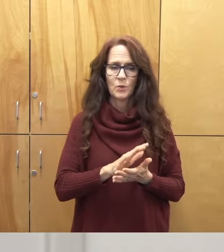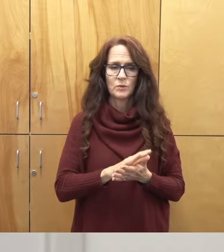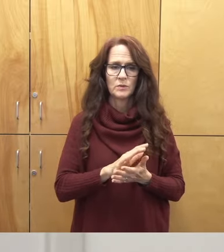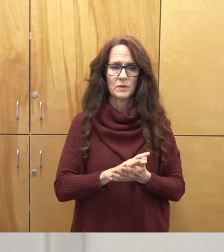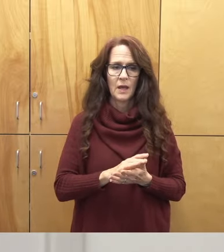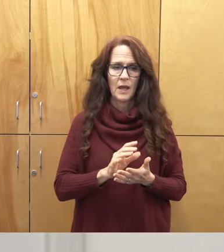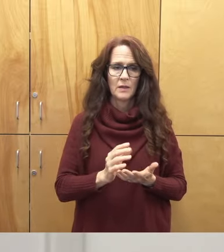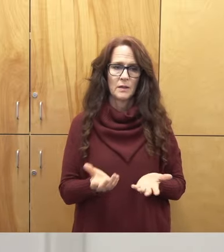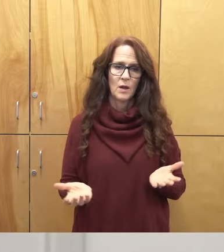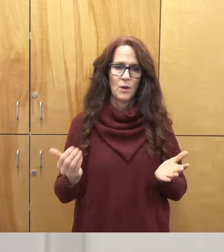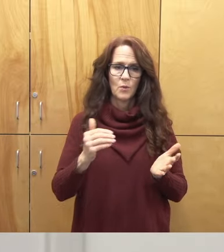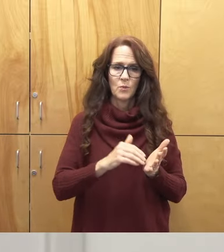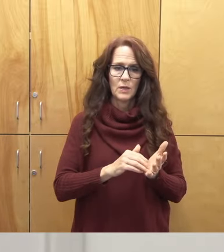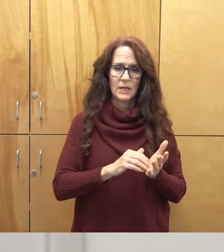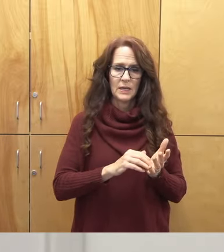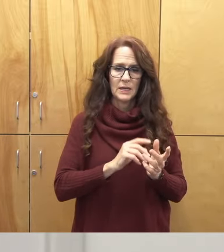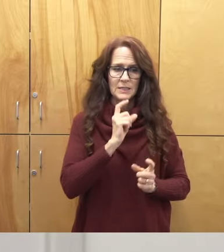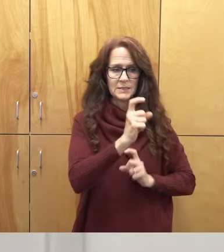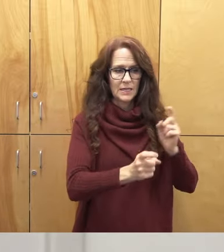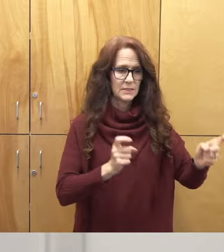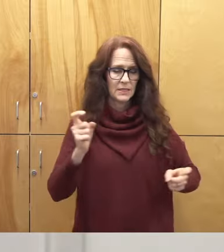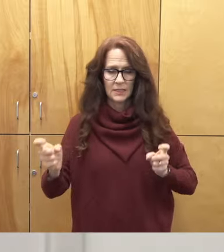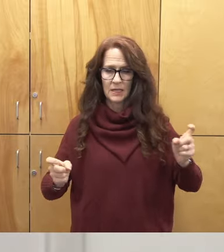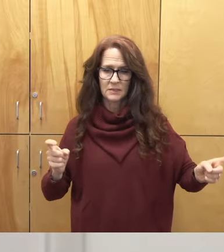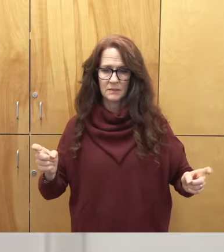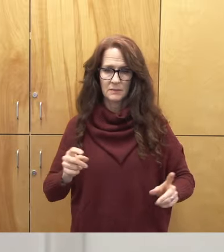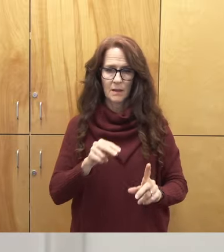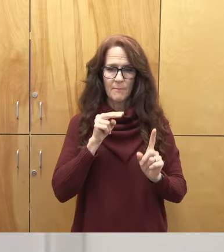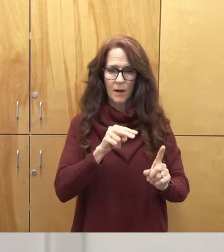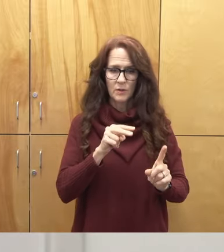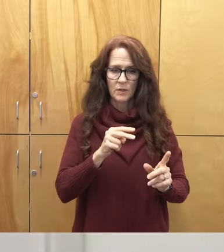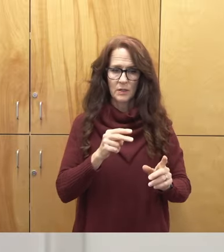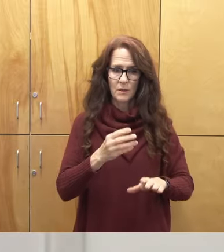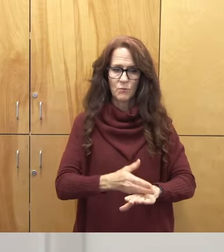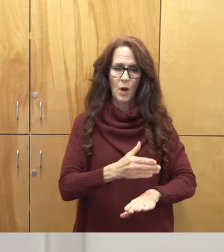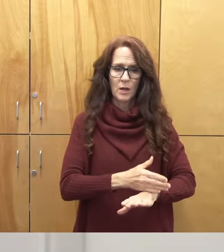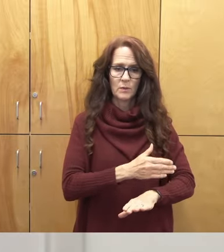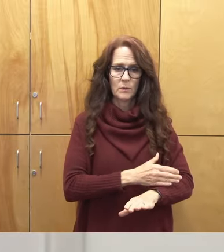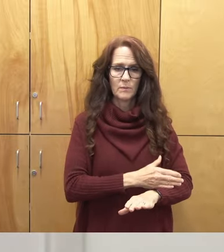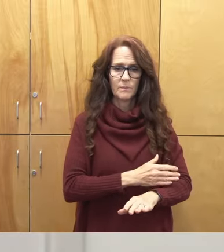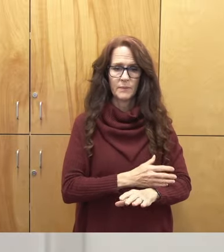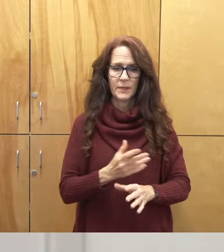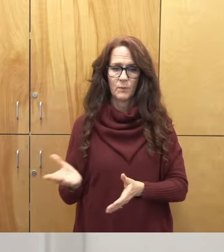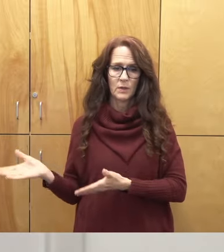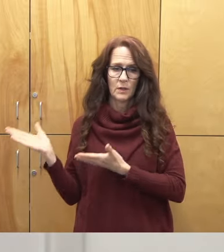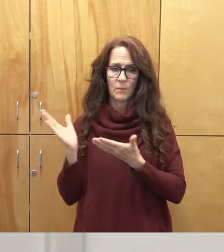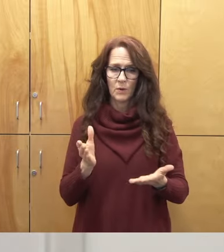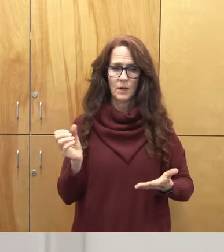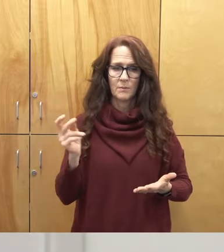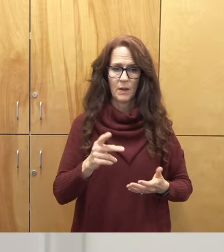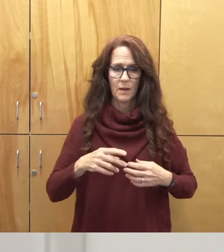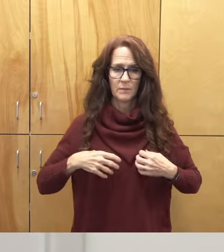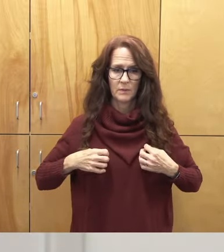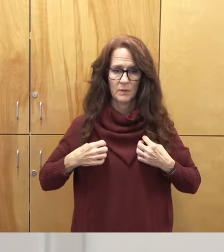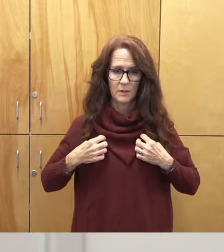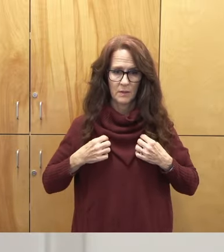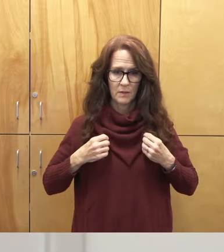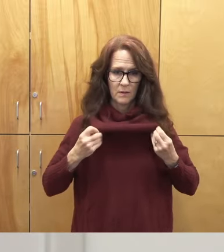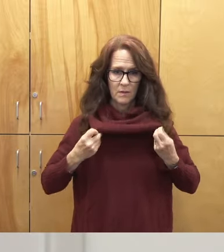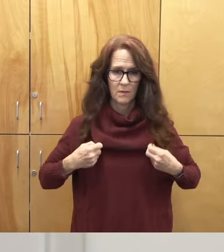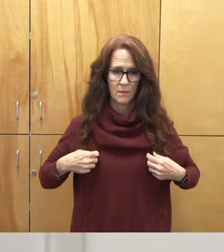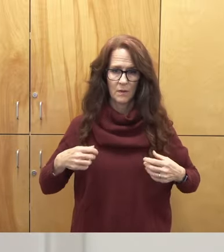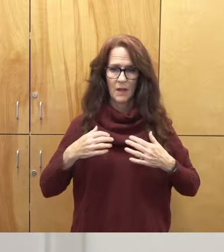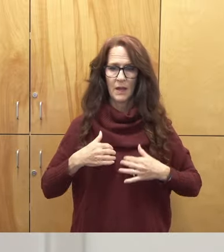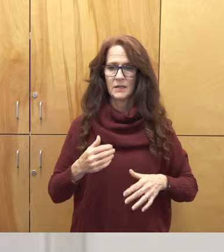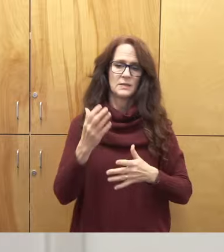redesignation criteria is used in monitoring progress. So that's something that we could certainly bring back. We've had several presentations